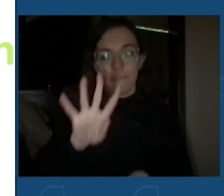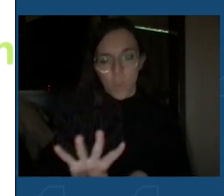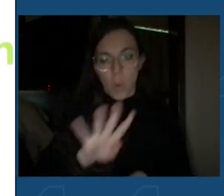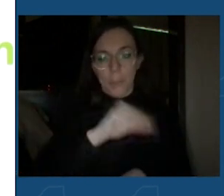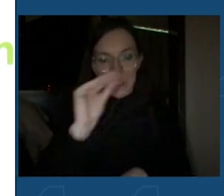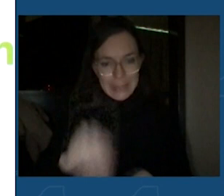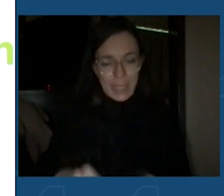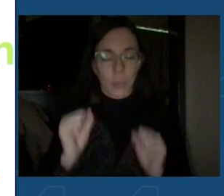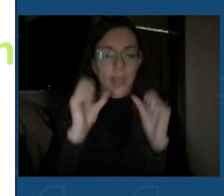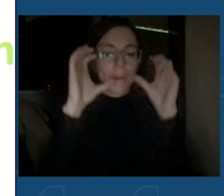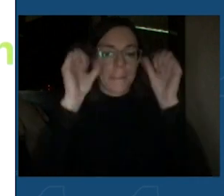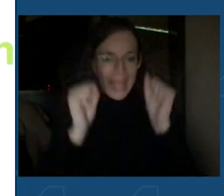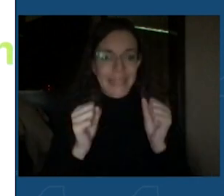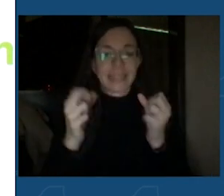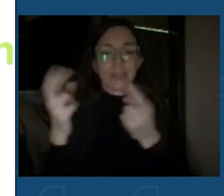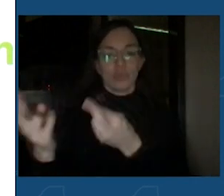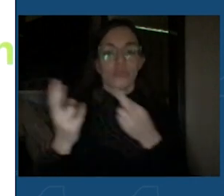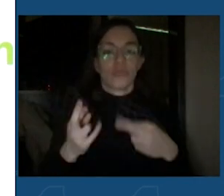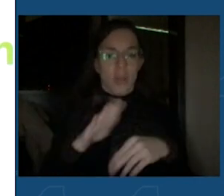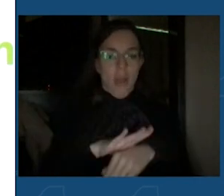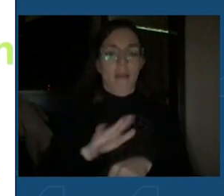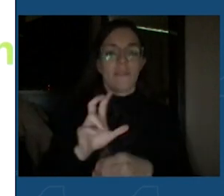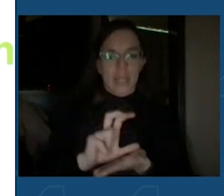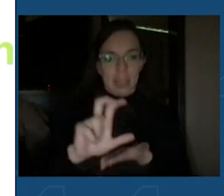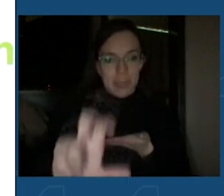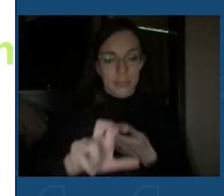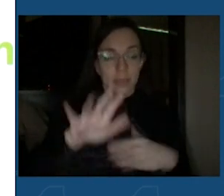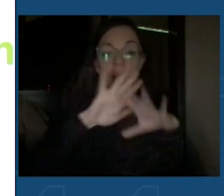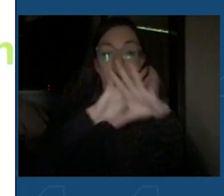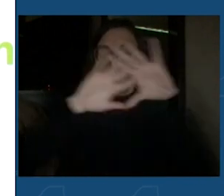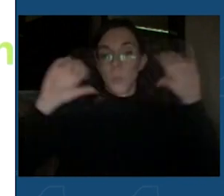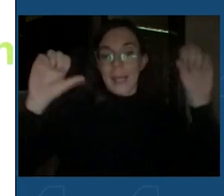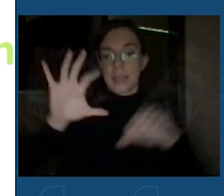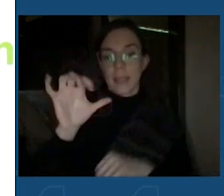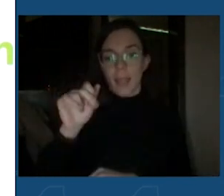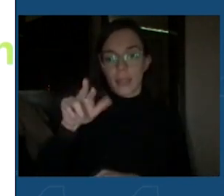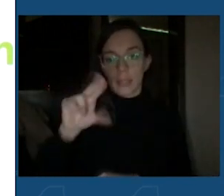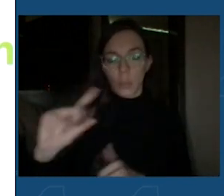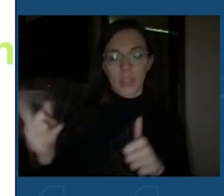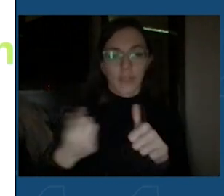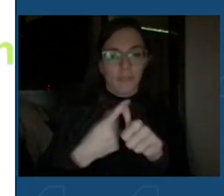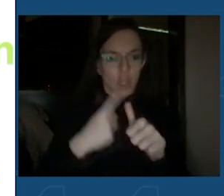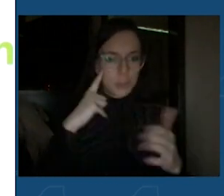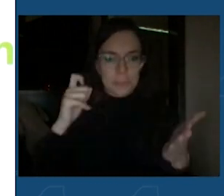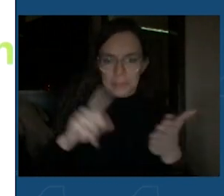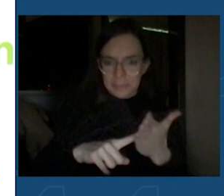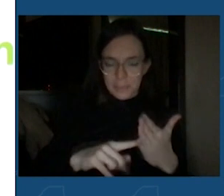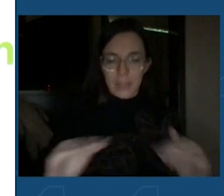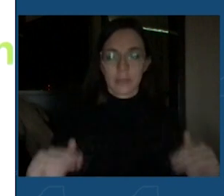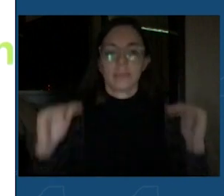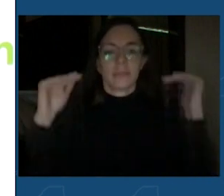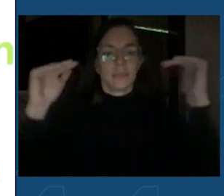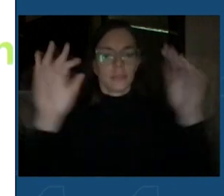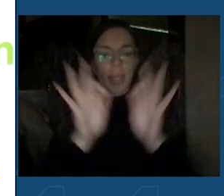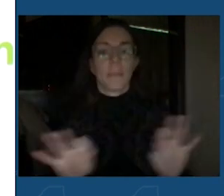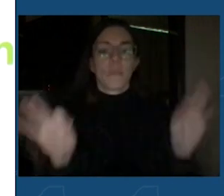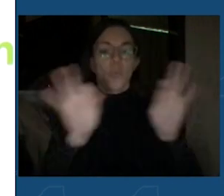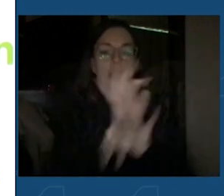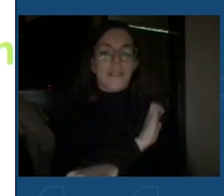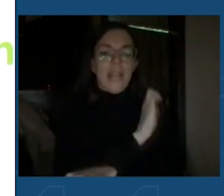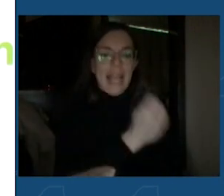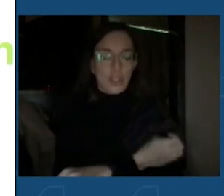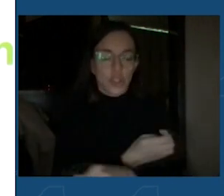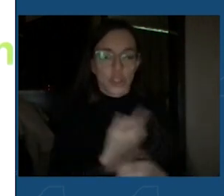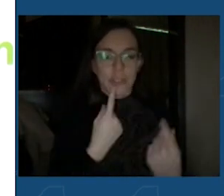investment. President Clinton was the first to recognize and amplify globally the importance of energy efficiency in the existing